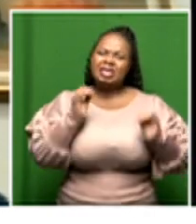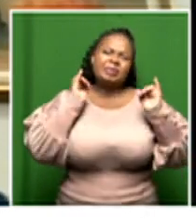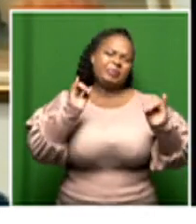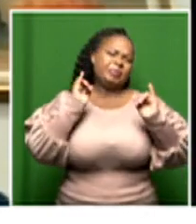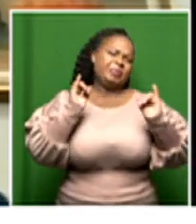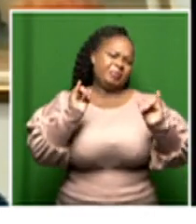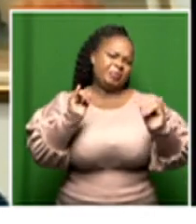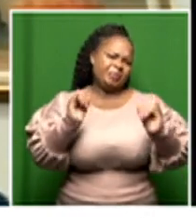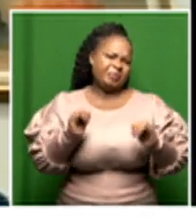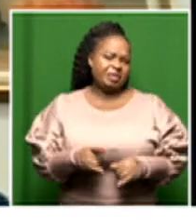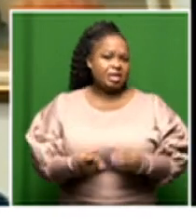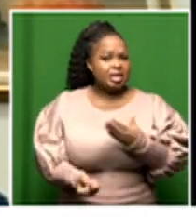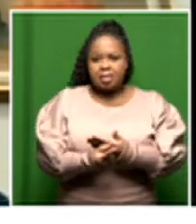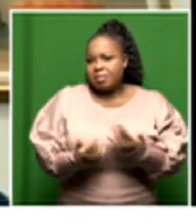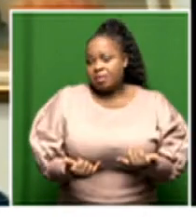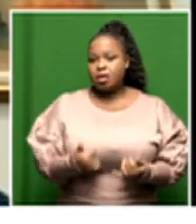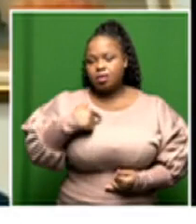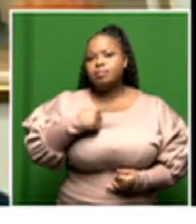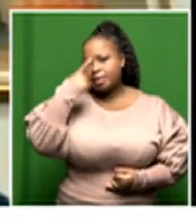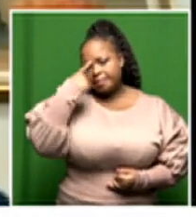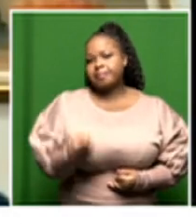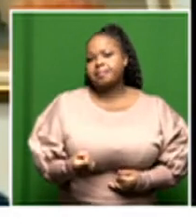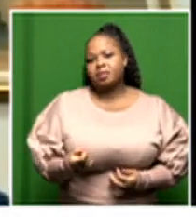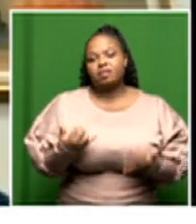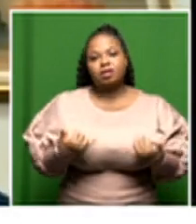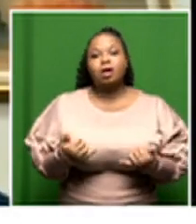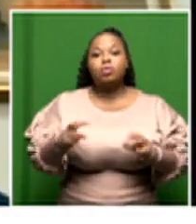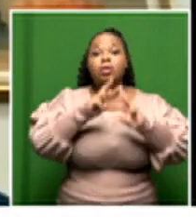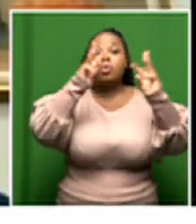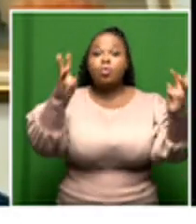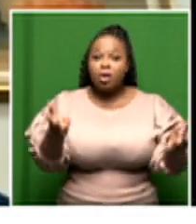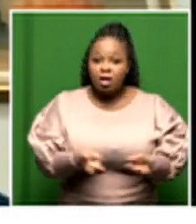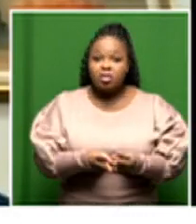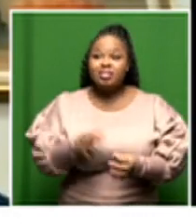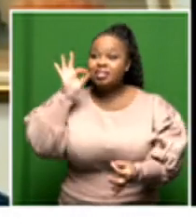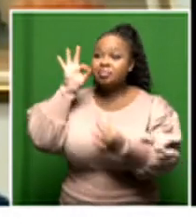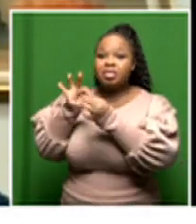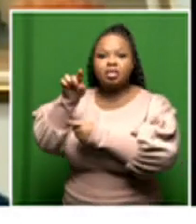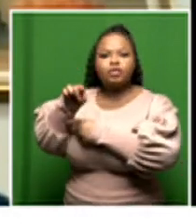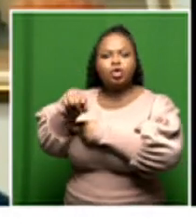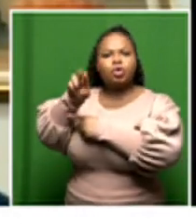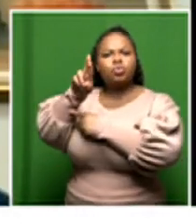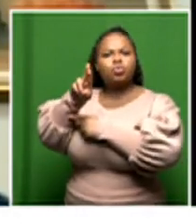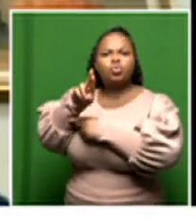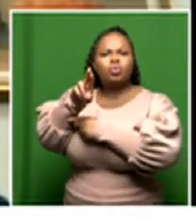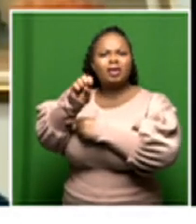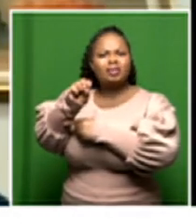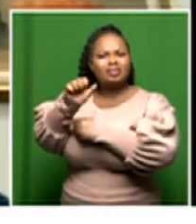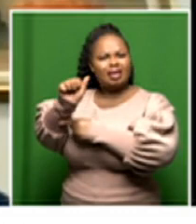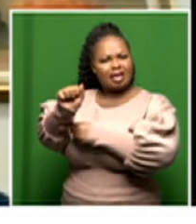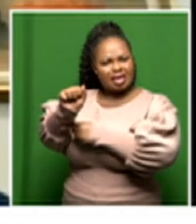really I believe that the world, in particular the United States of America, have to do much